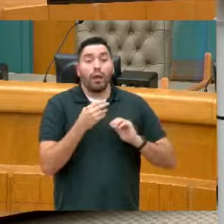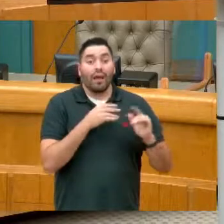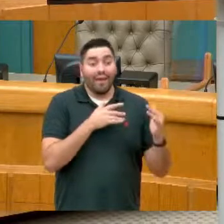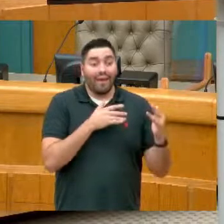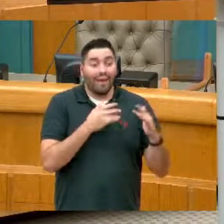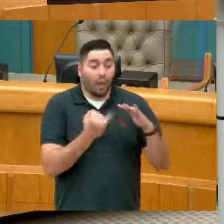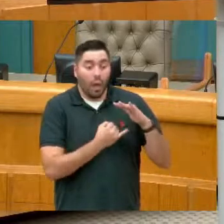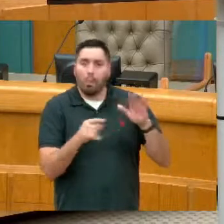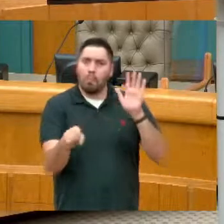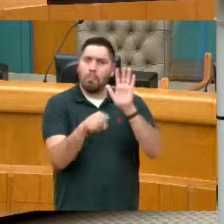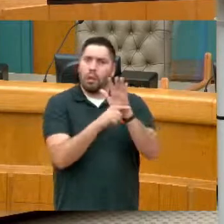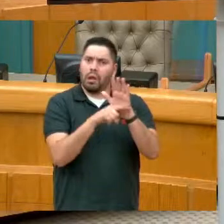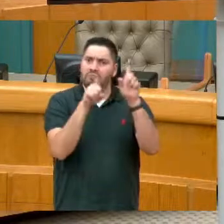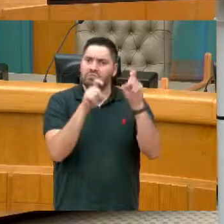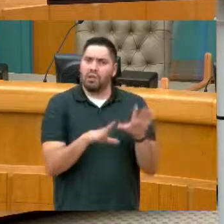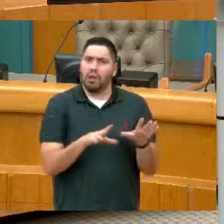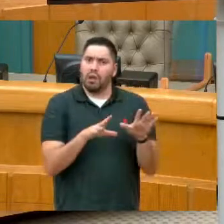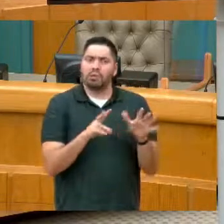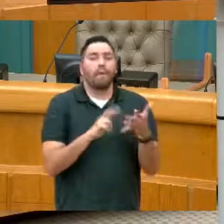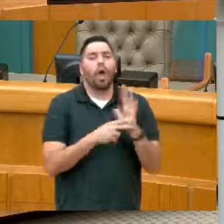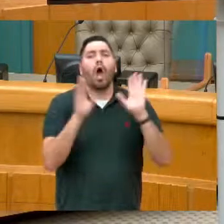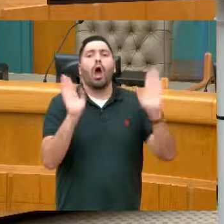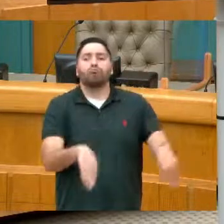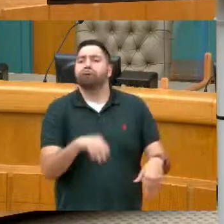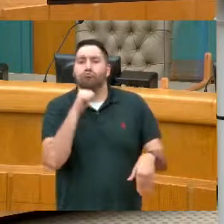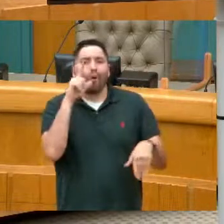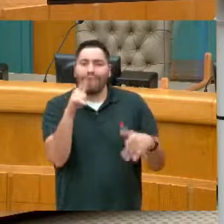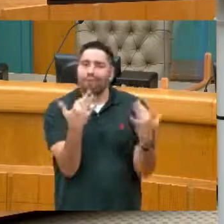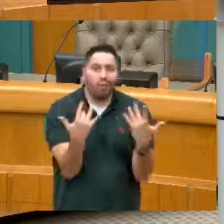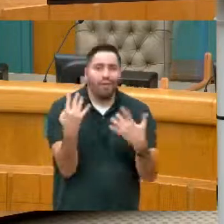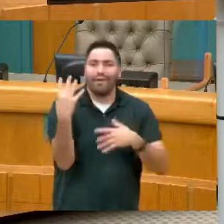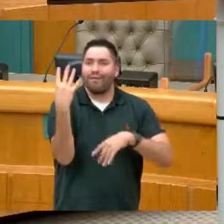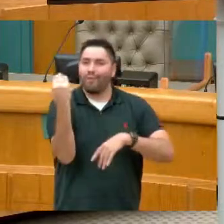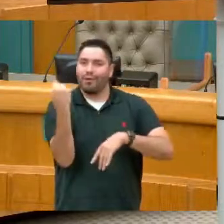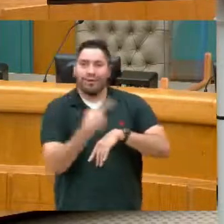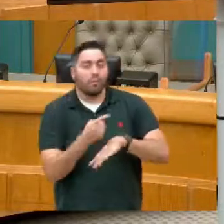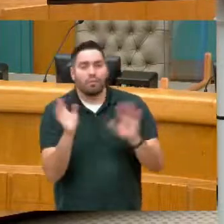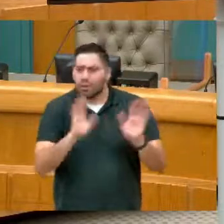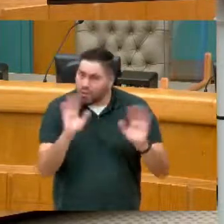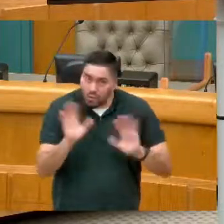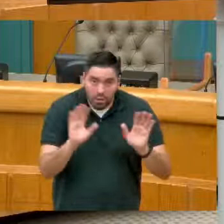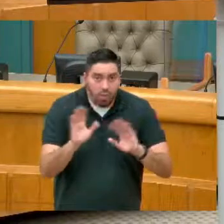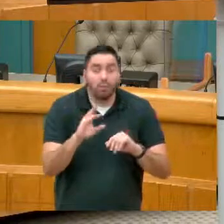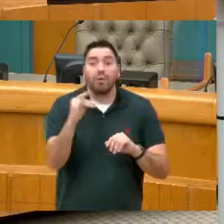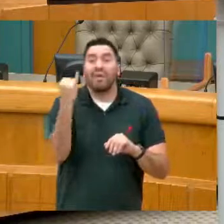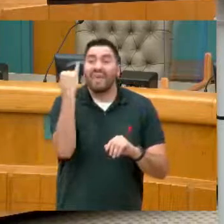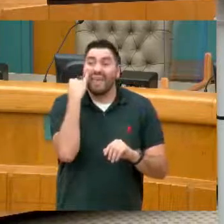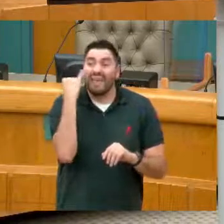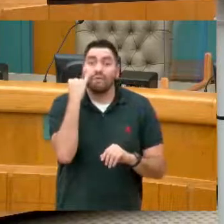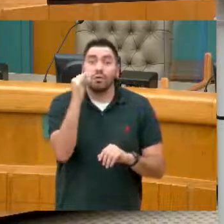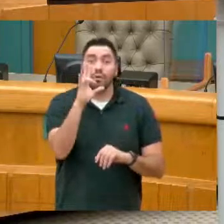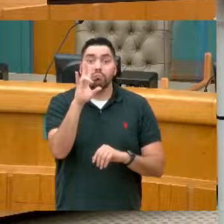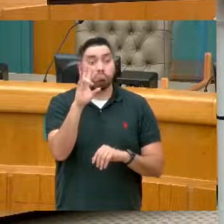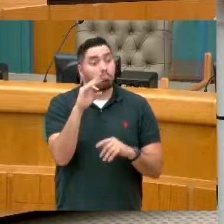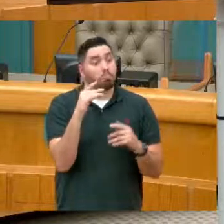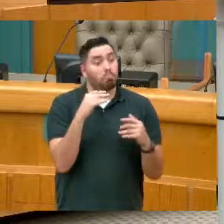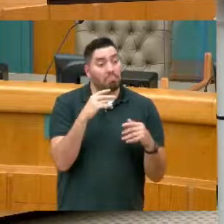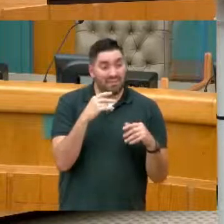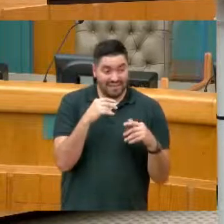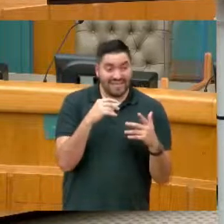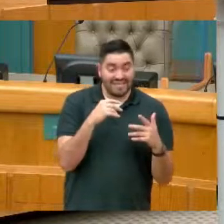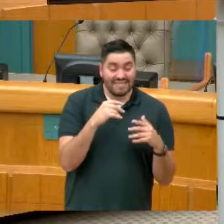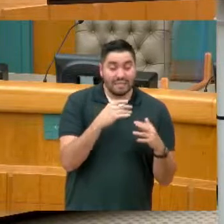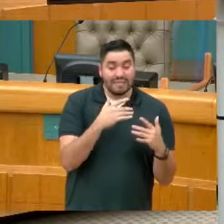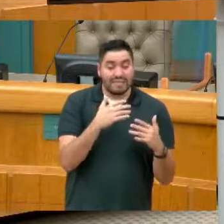are school-aged children, they must go back to virtual learning until the 14-day quarantine period is